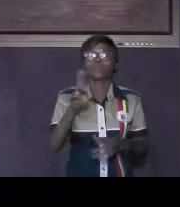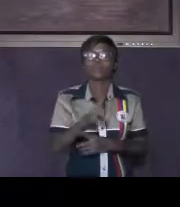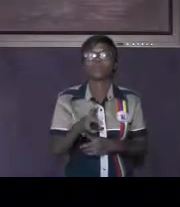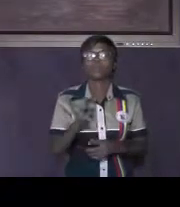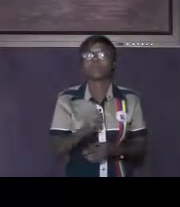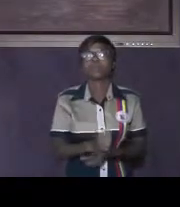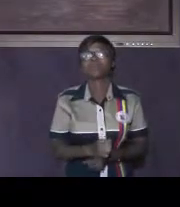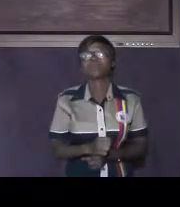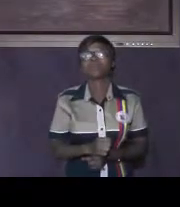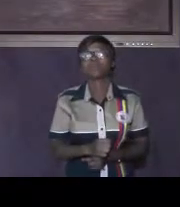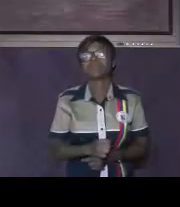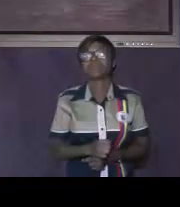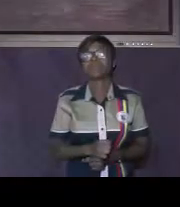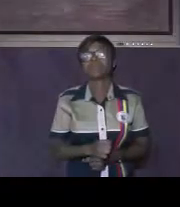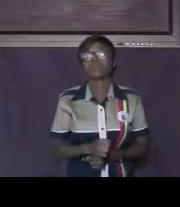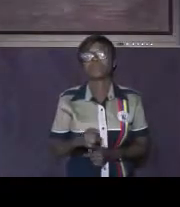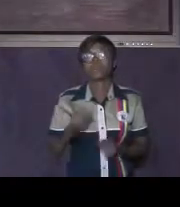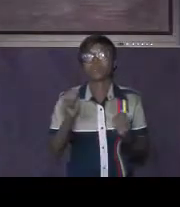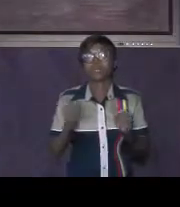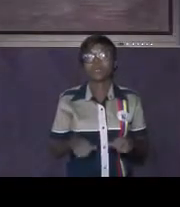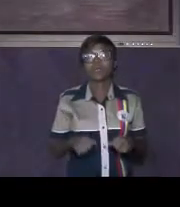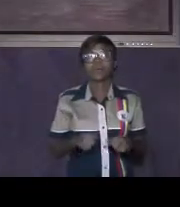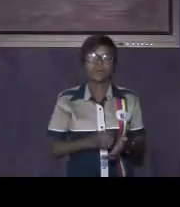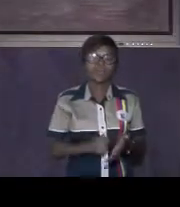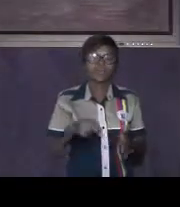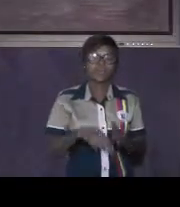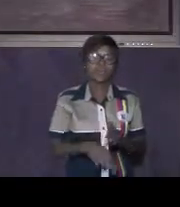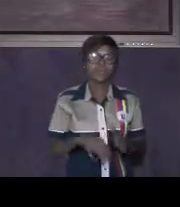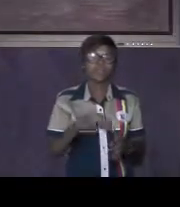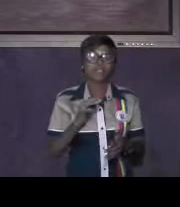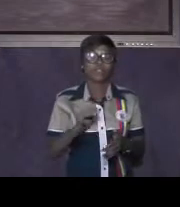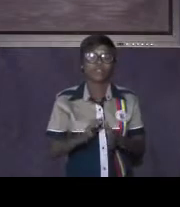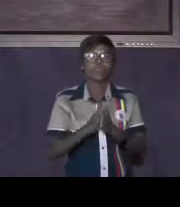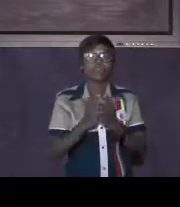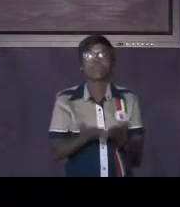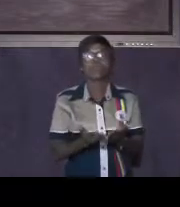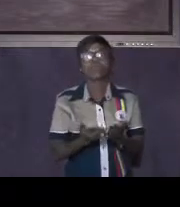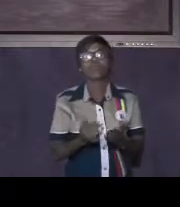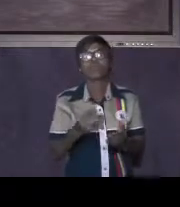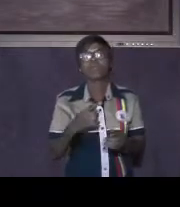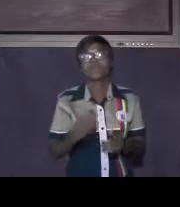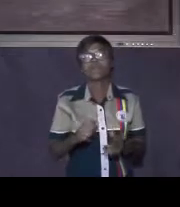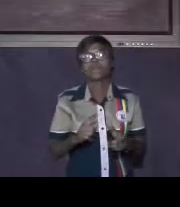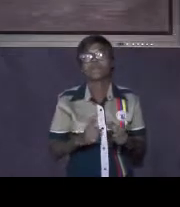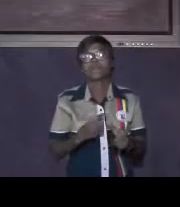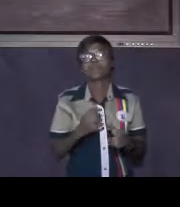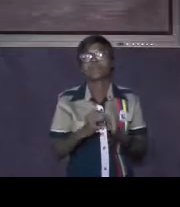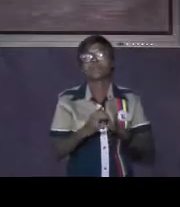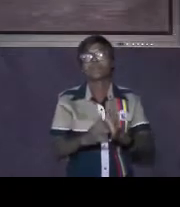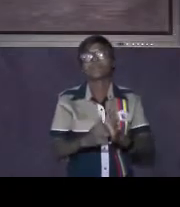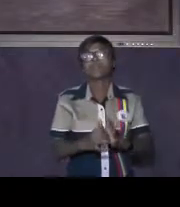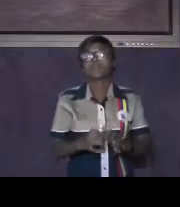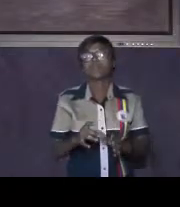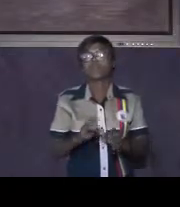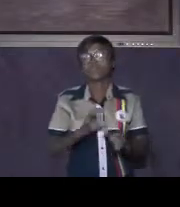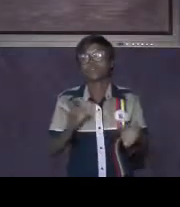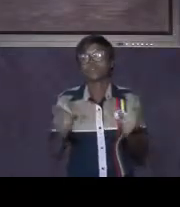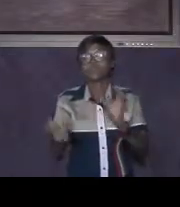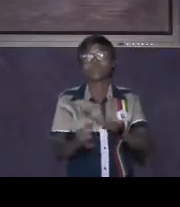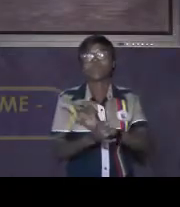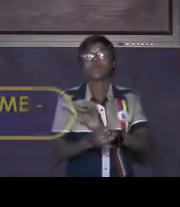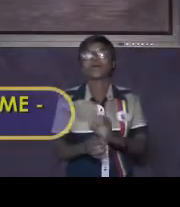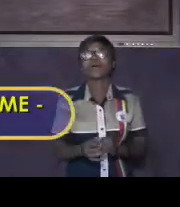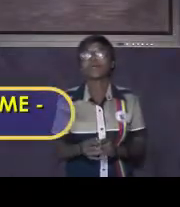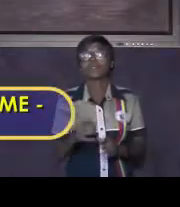unit to another. You can write this down in your notebook. But the first example that we want to work with says that we should